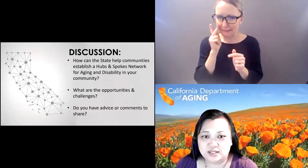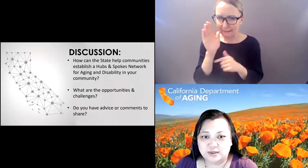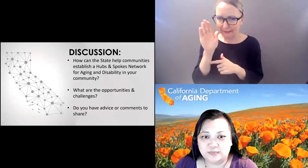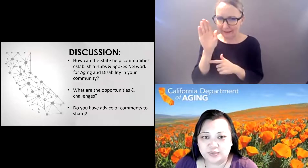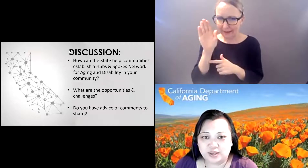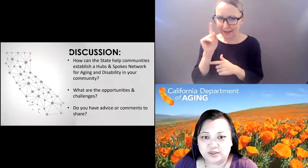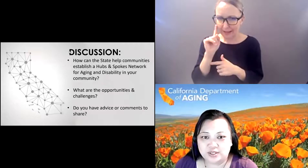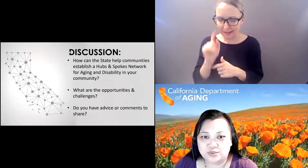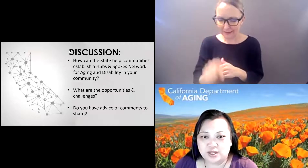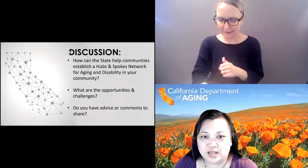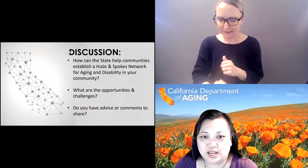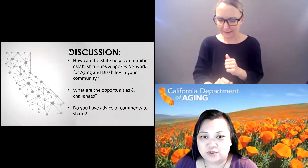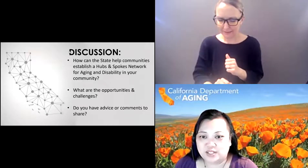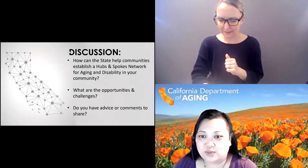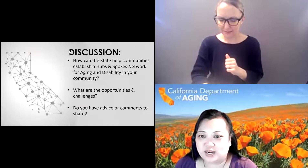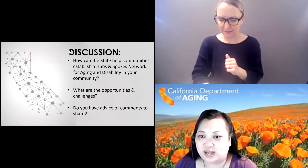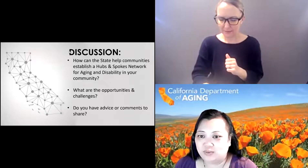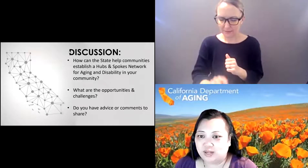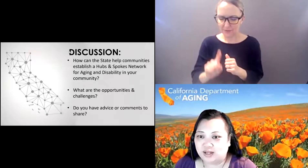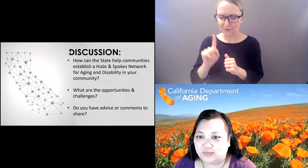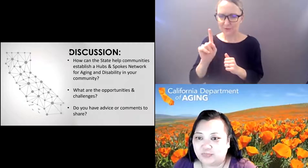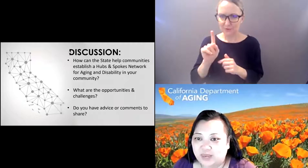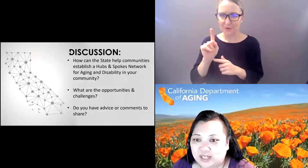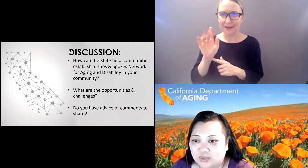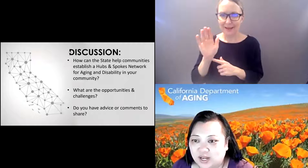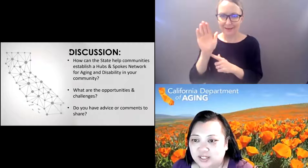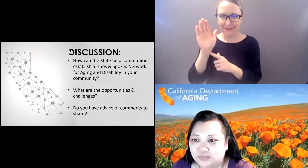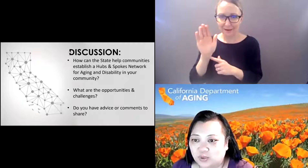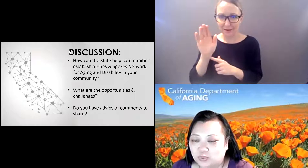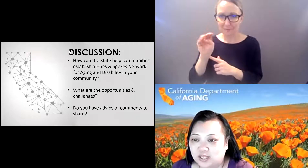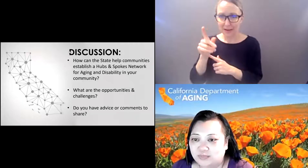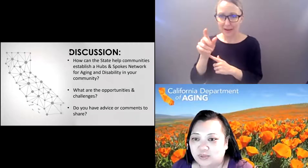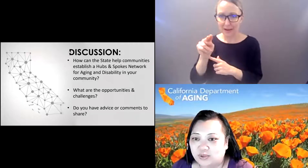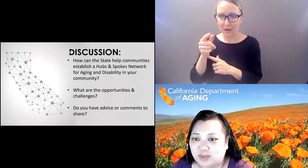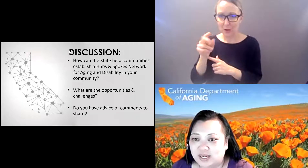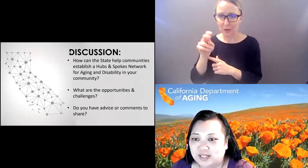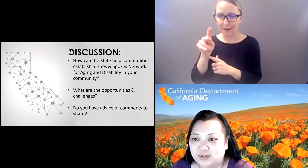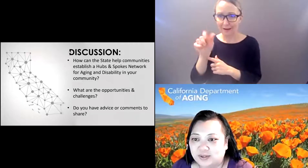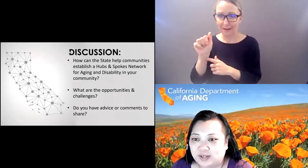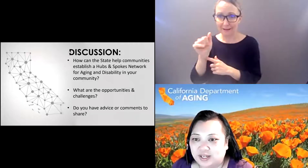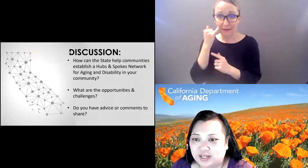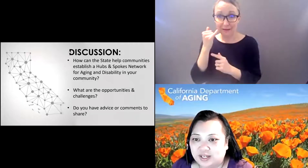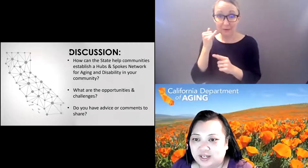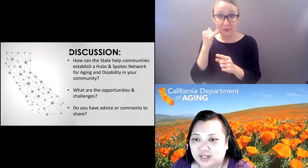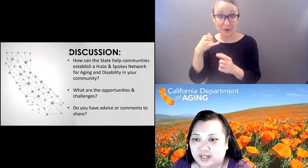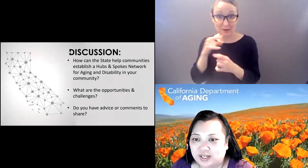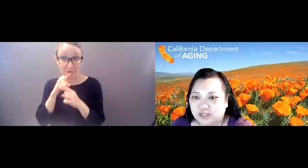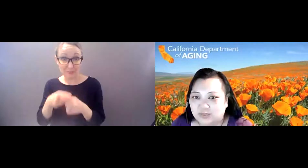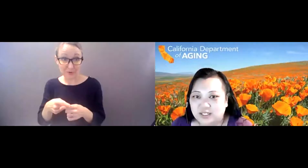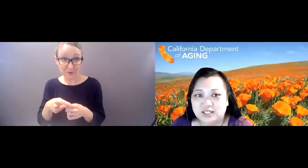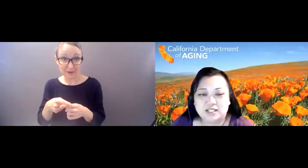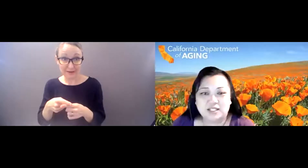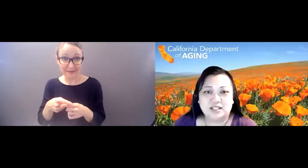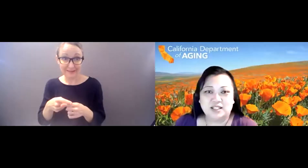raised? There is one hand raised right now. Megan Granata, we'll unmute your mic and bring you